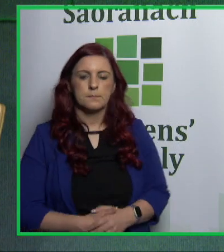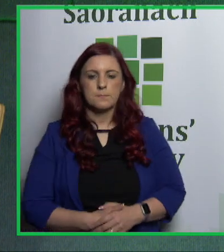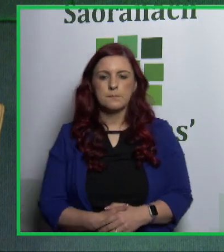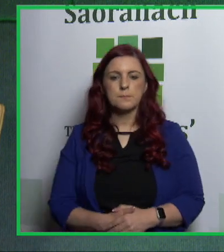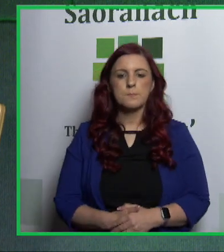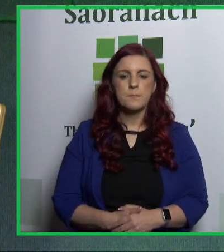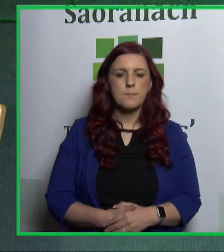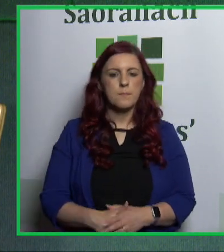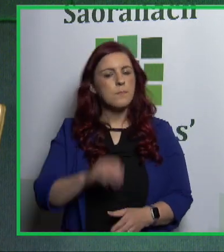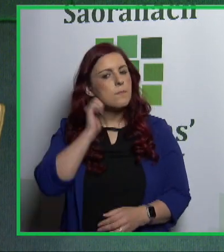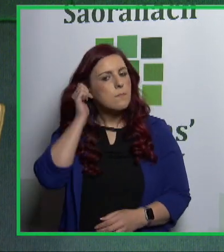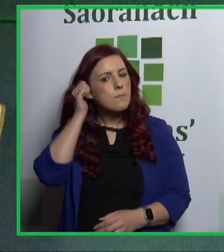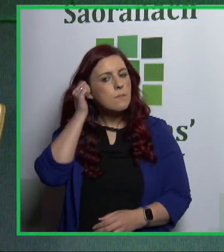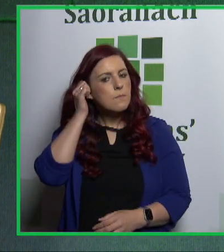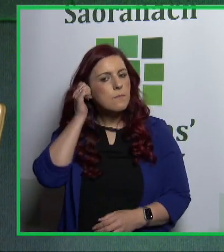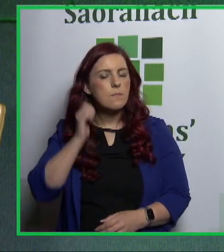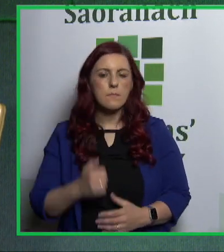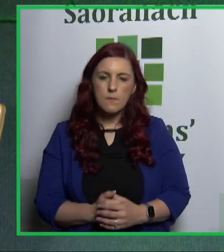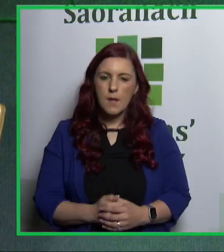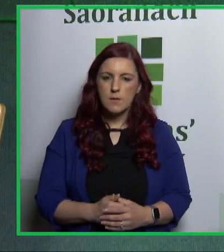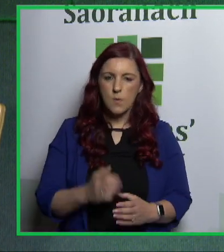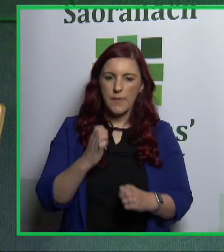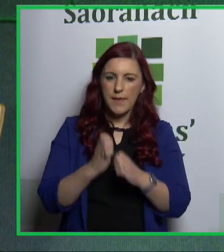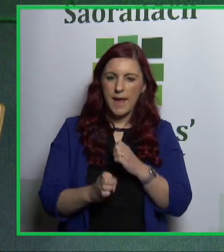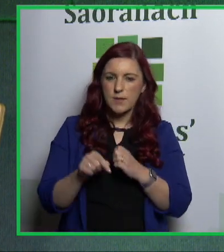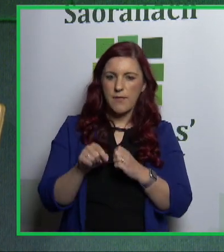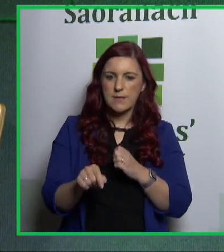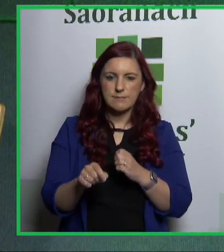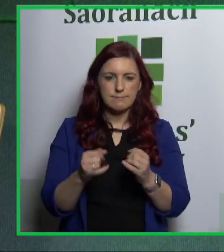like in that video, and you're talking about stigma,